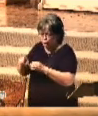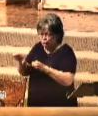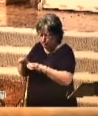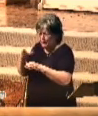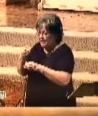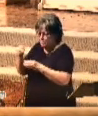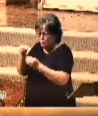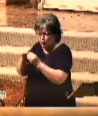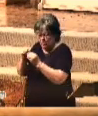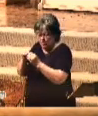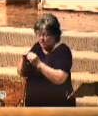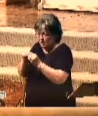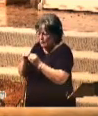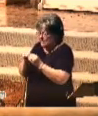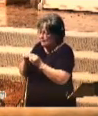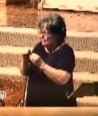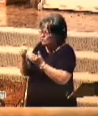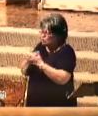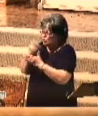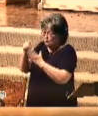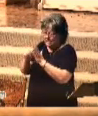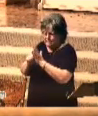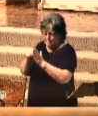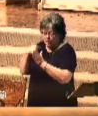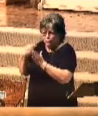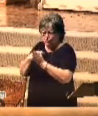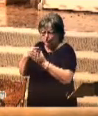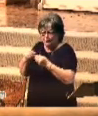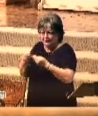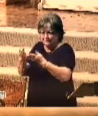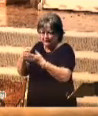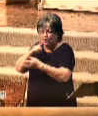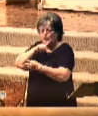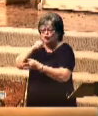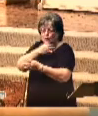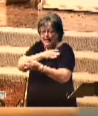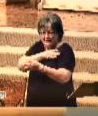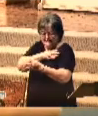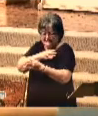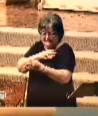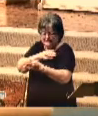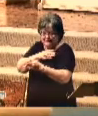more. In New Testament, we're giving called grace giving.